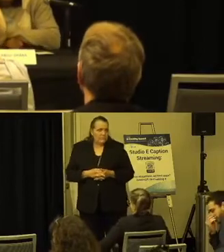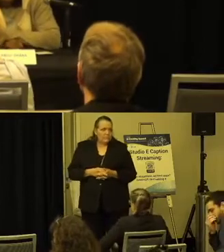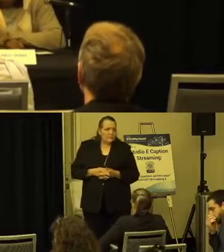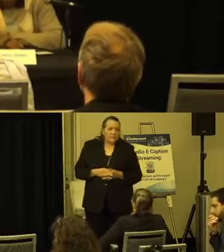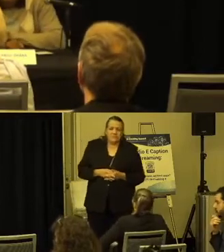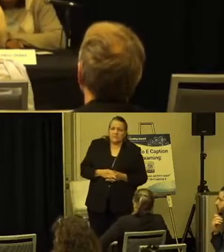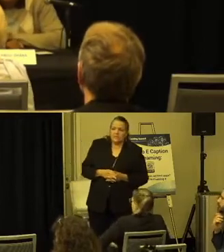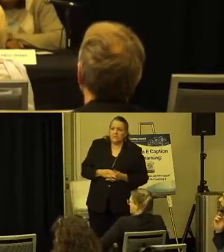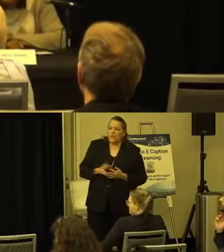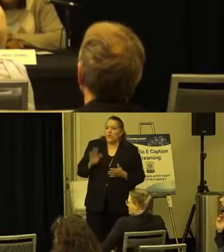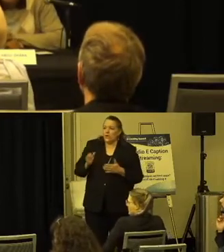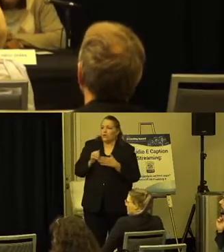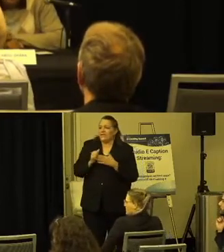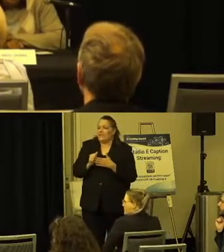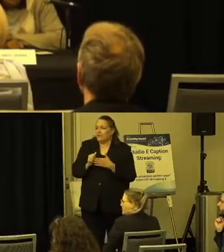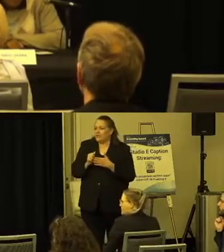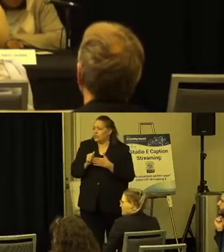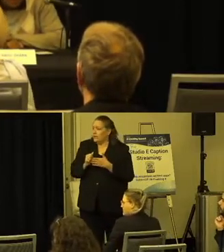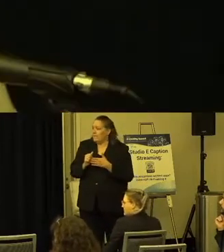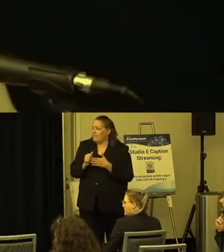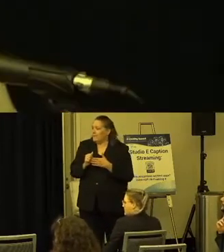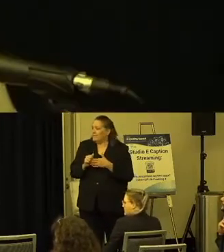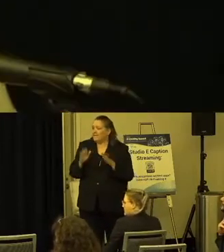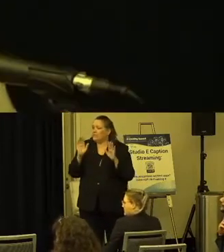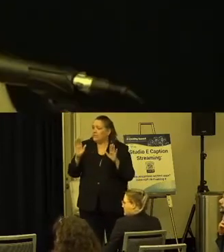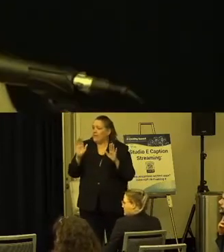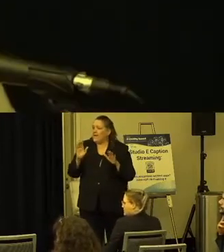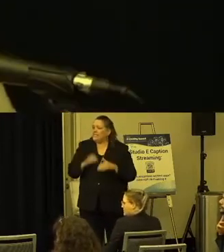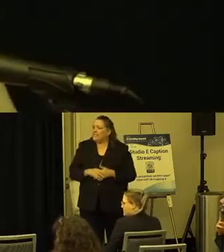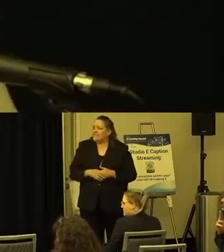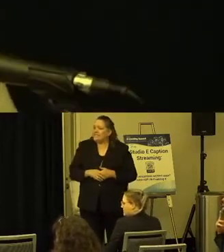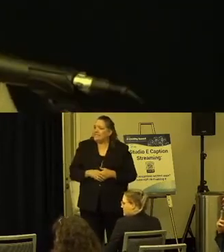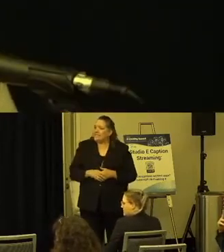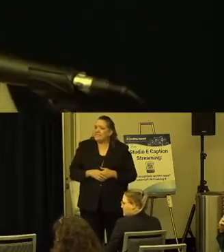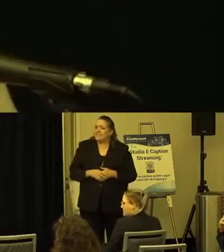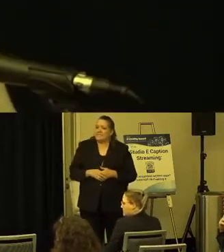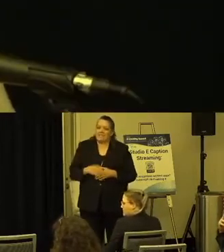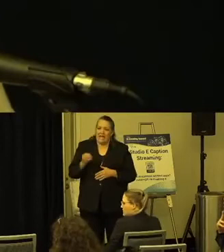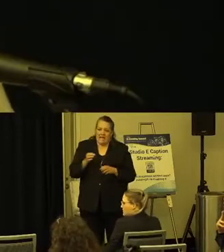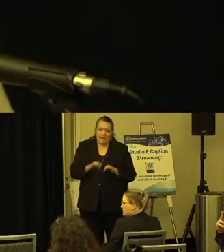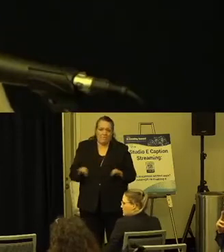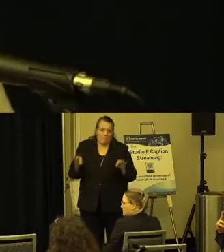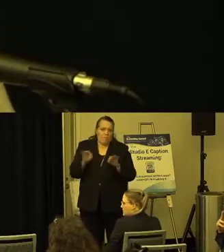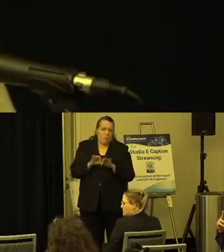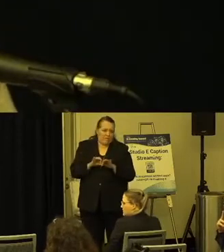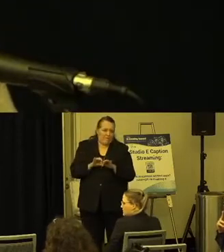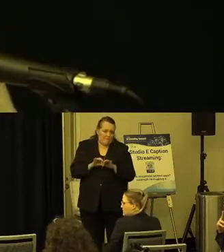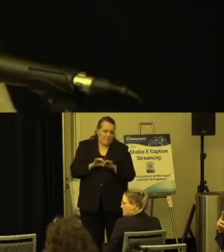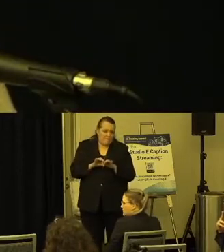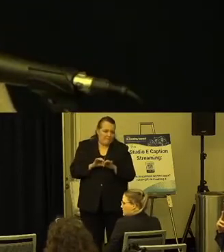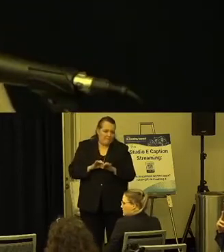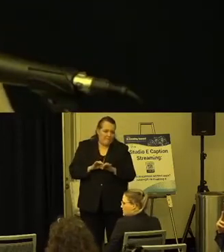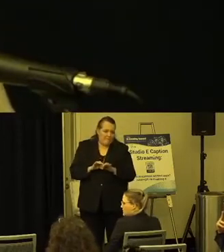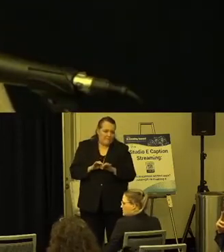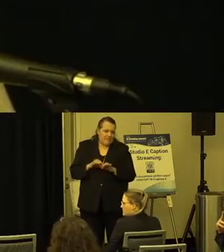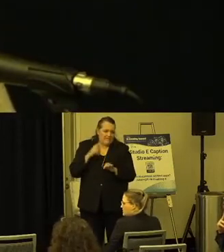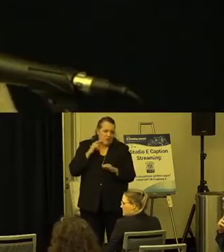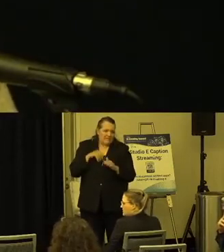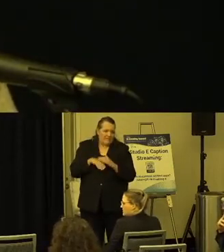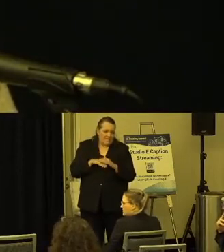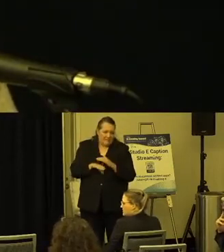Her leadership in the field has been absolutely tremendous and I think really important to accessibility